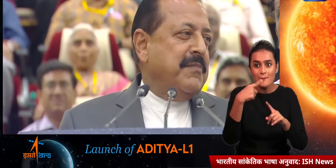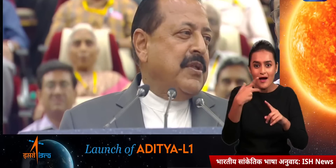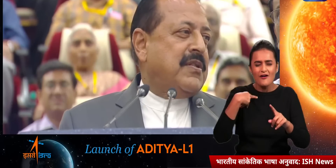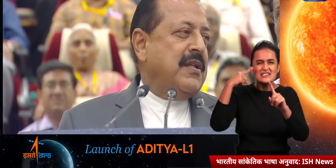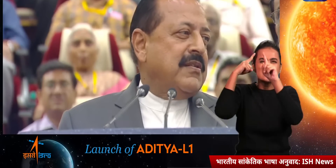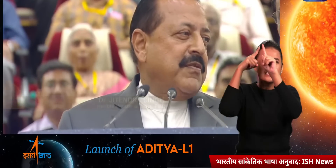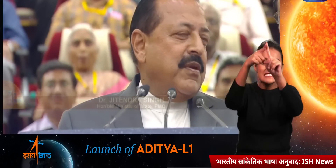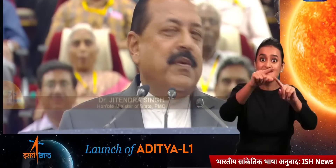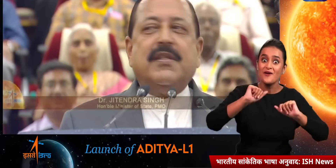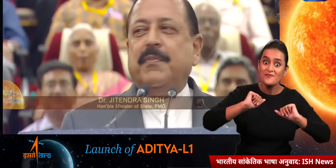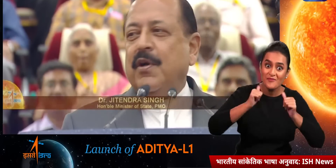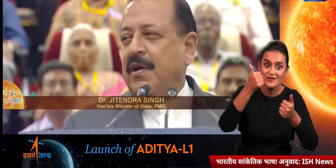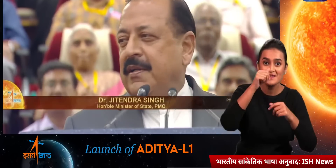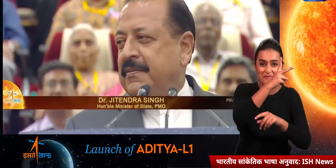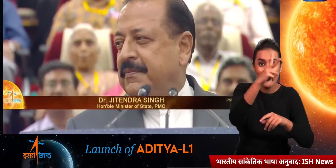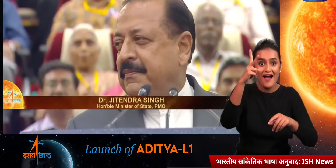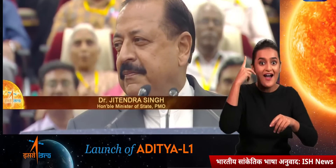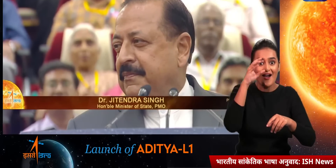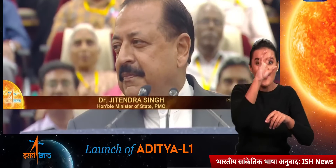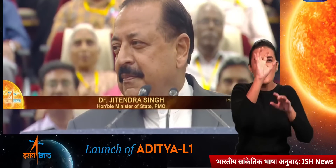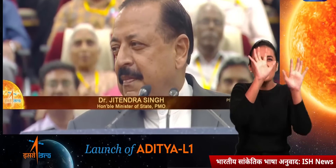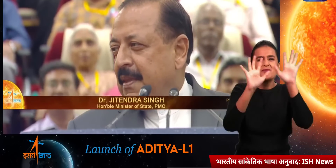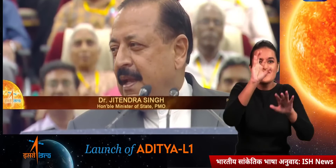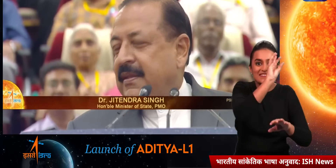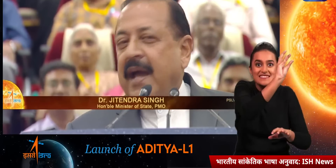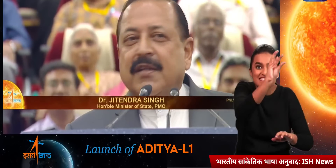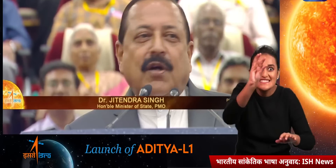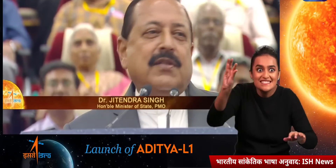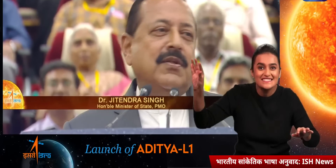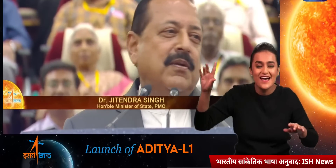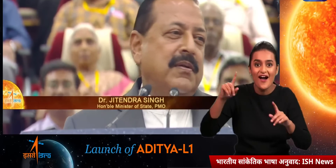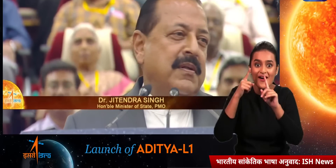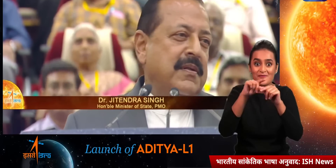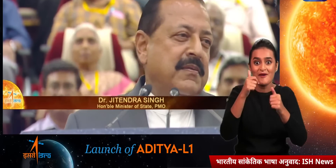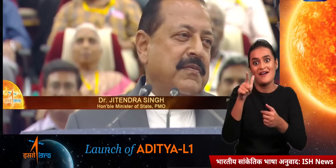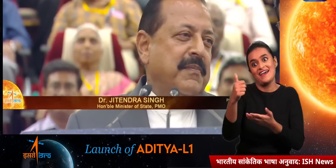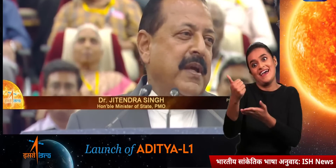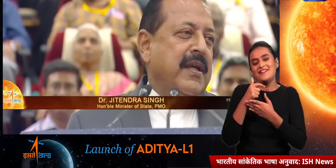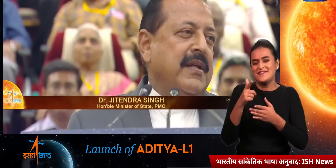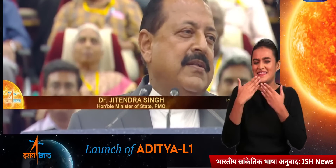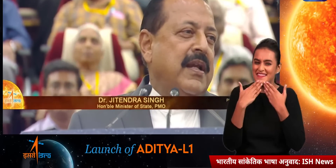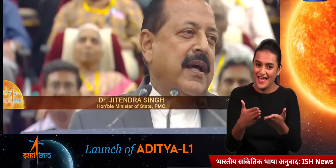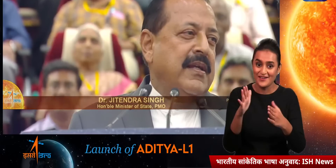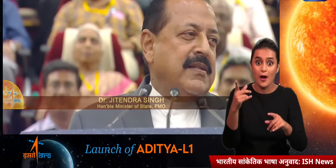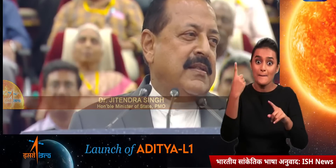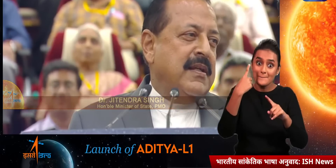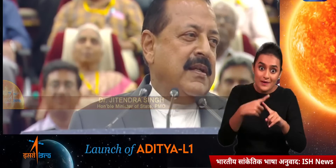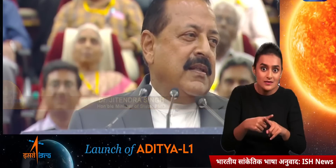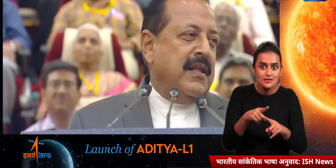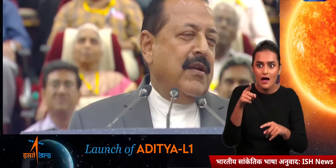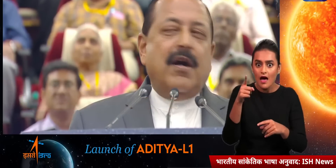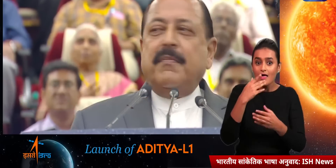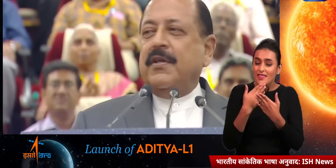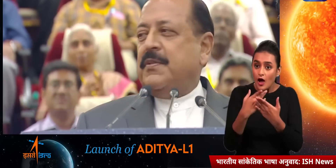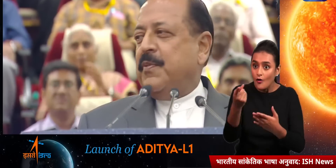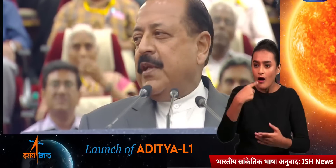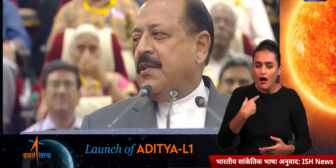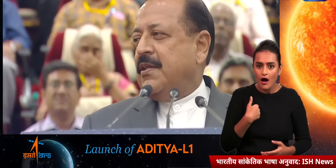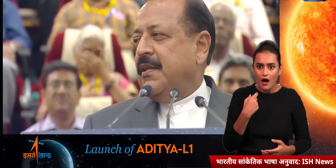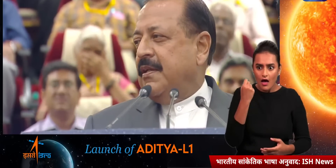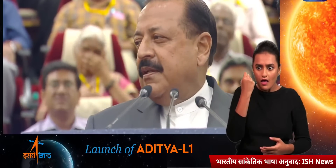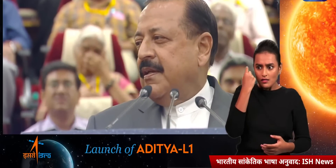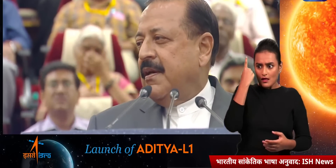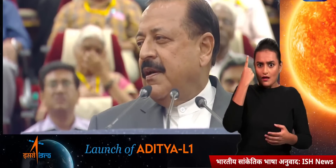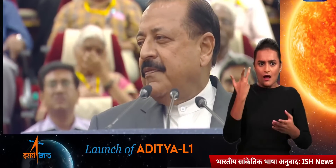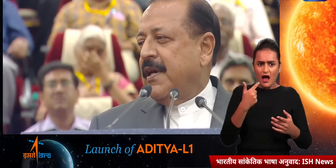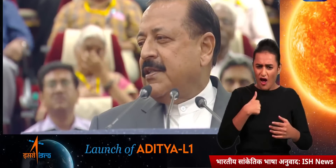discover the mysteries of universe beyond. And thanks also for making us realize the enormous